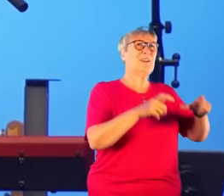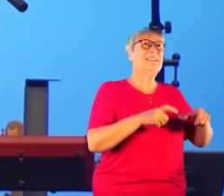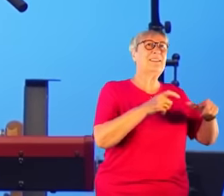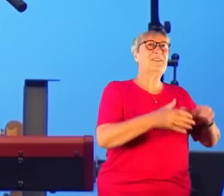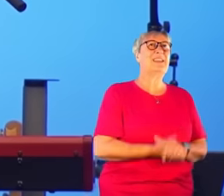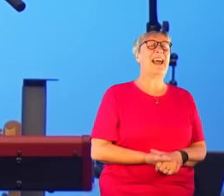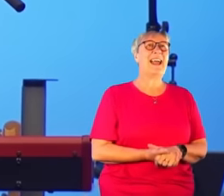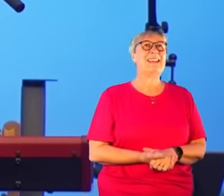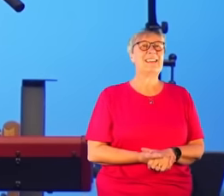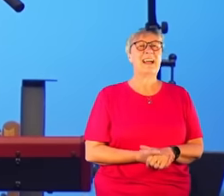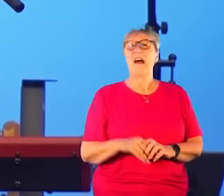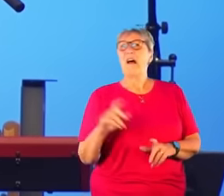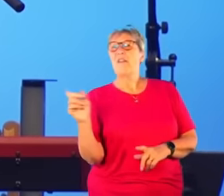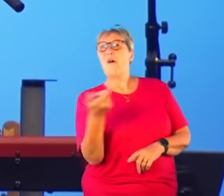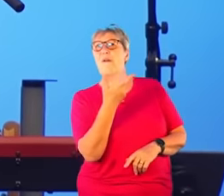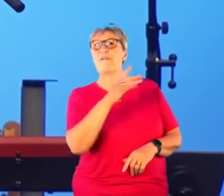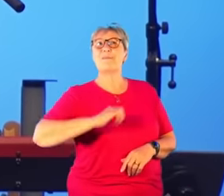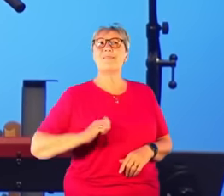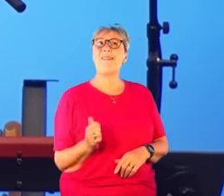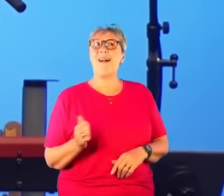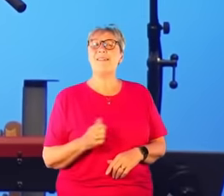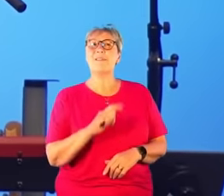it's free.